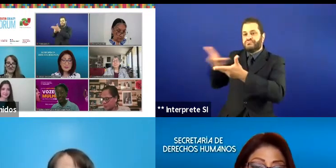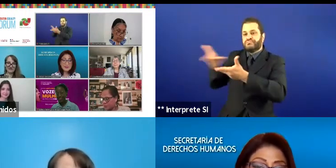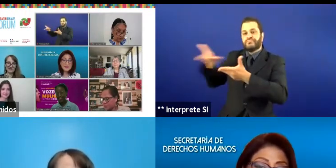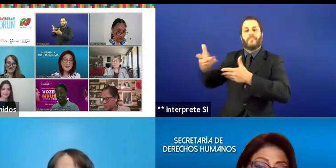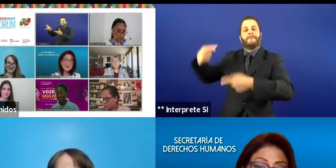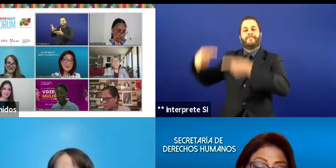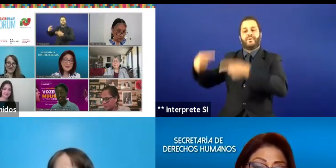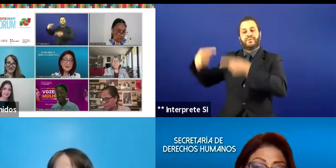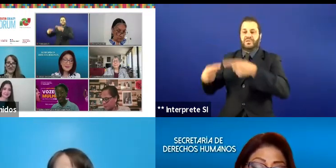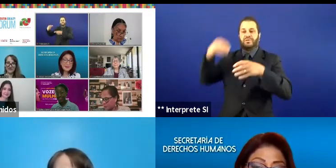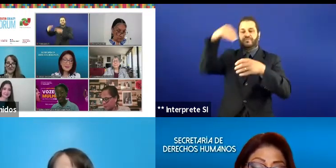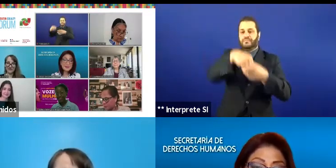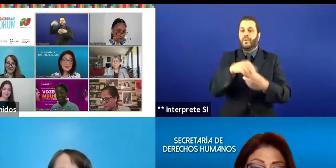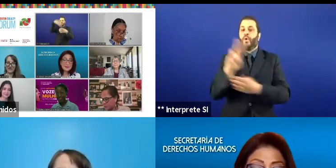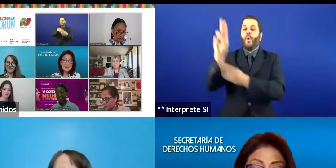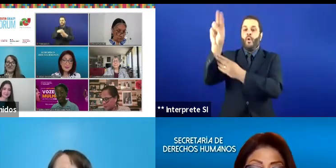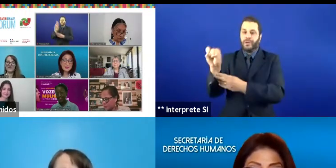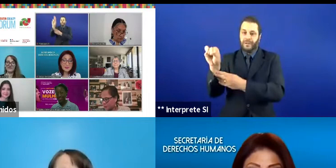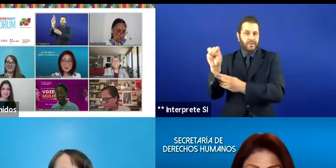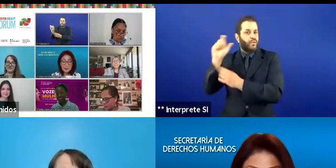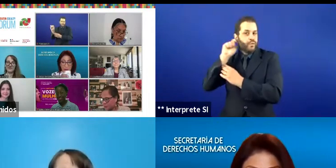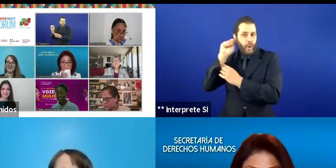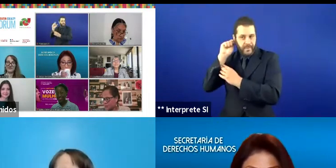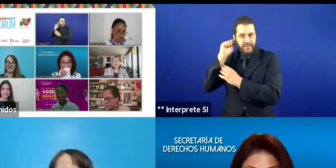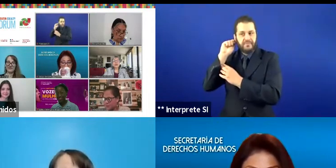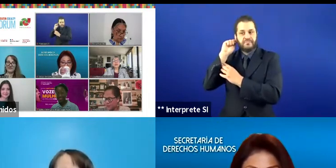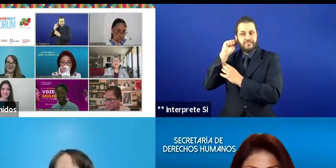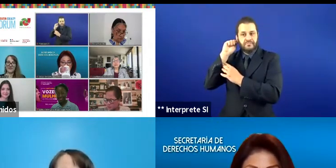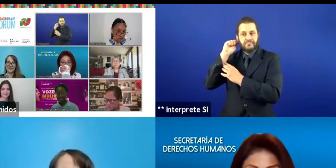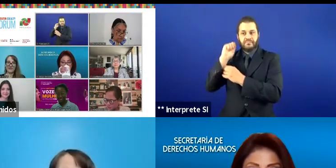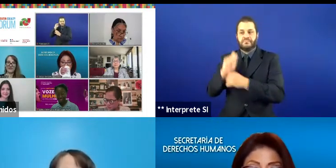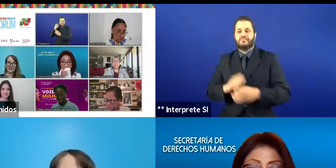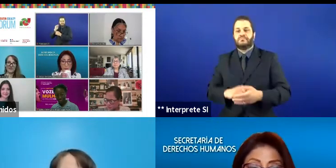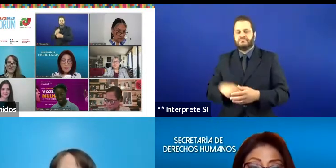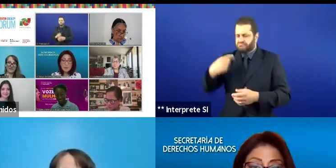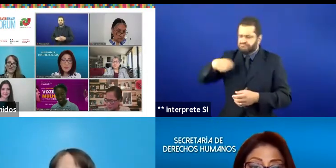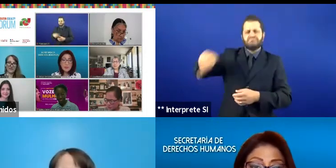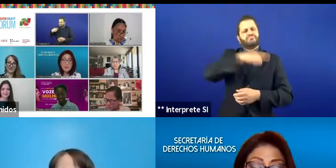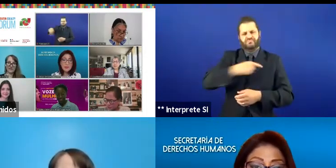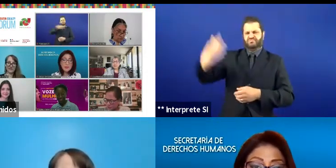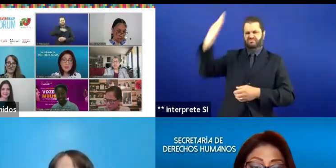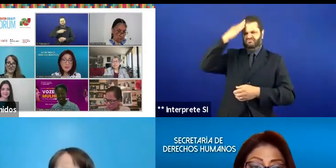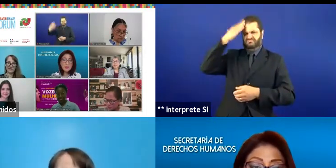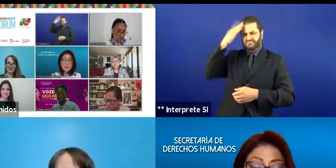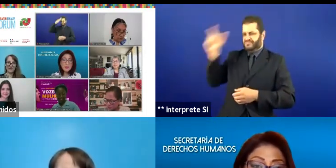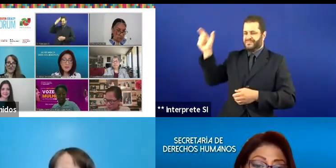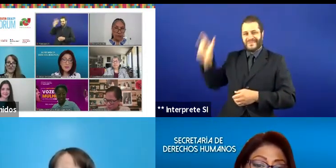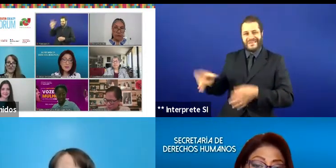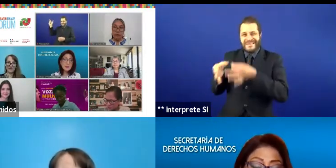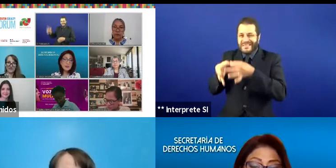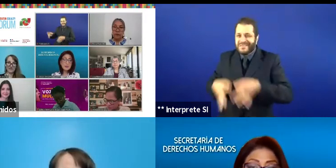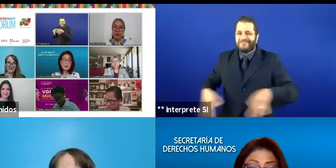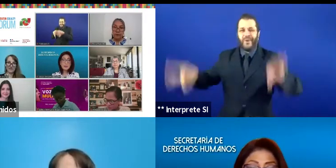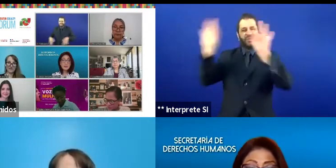con certeza que Lopa Banerjee ha sido un actor muy importante en determinar el foro